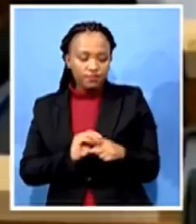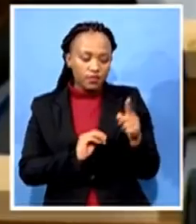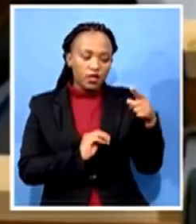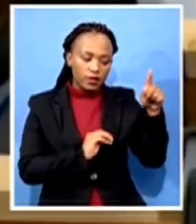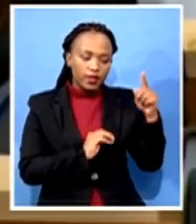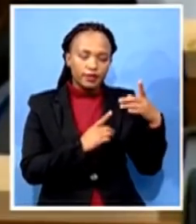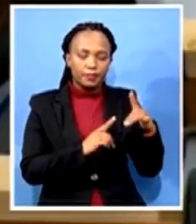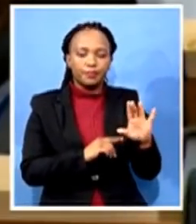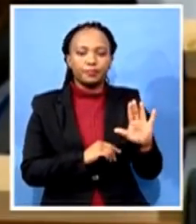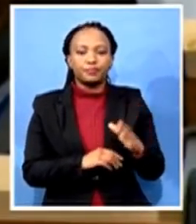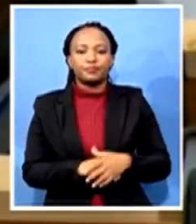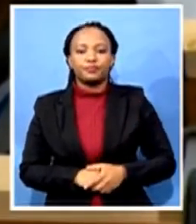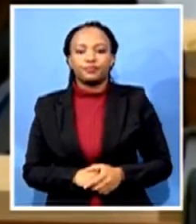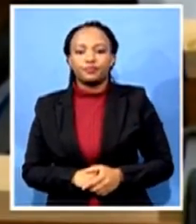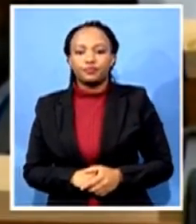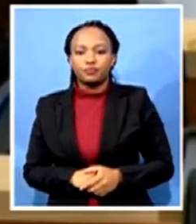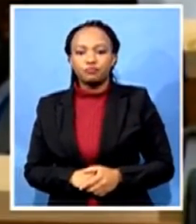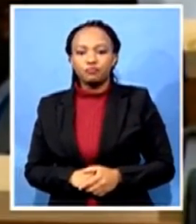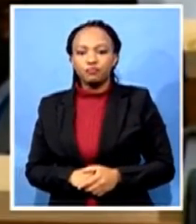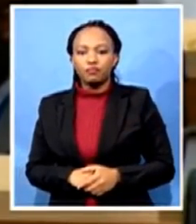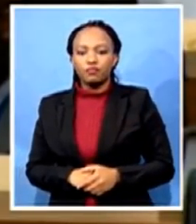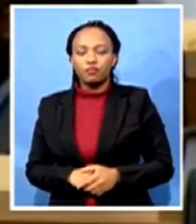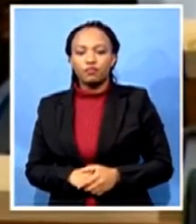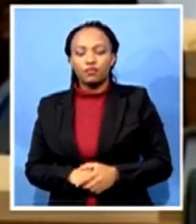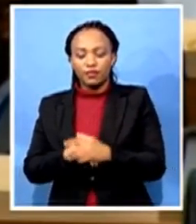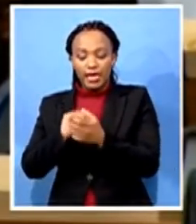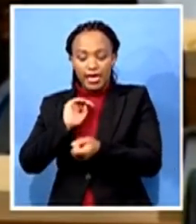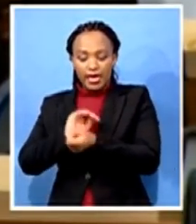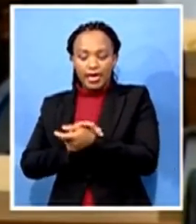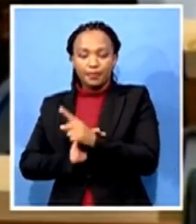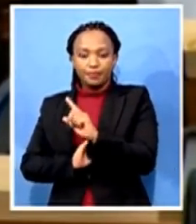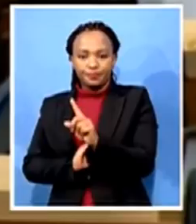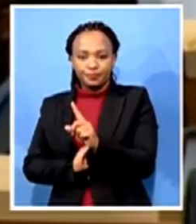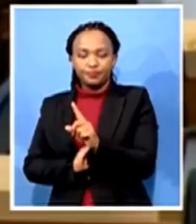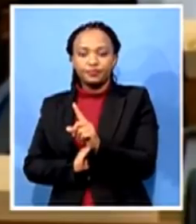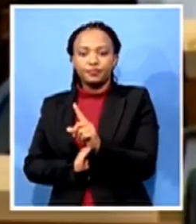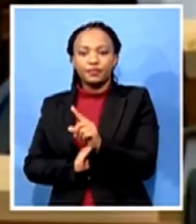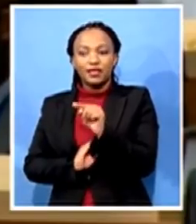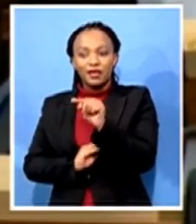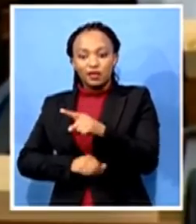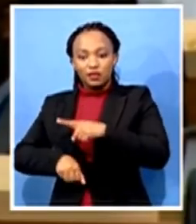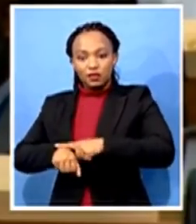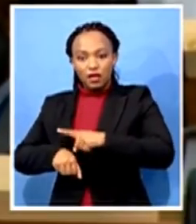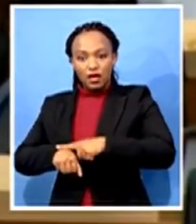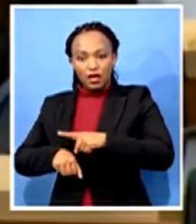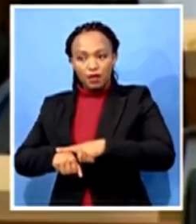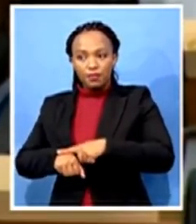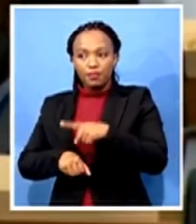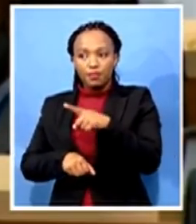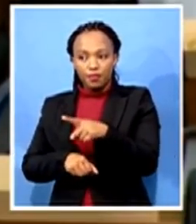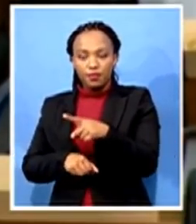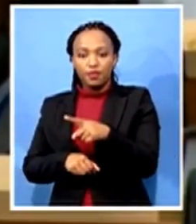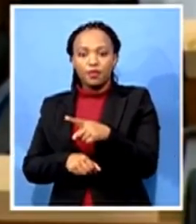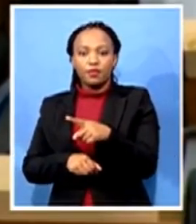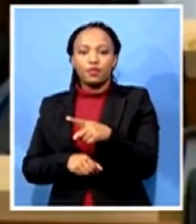What happened is that at the time the bids, the various bids that were presented by